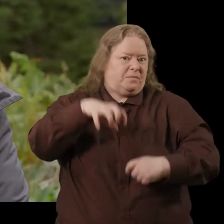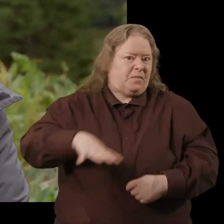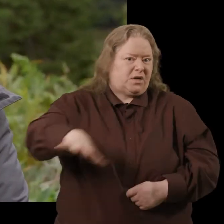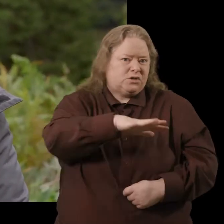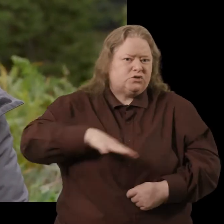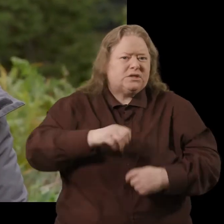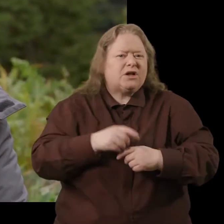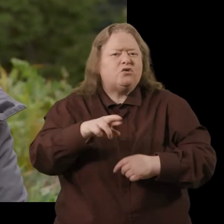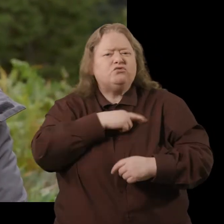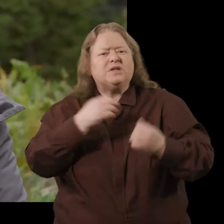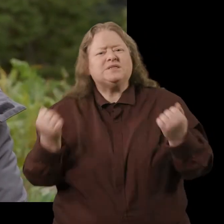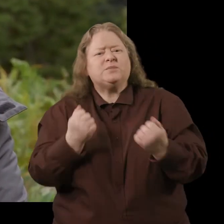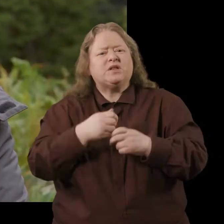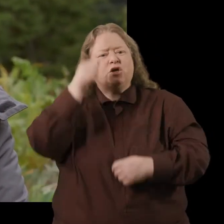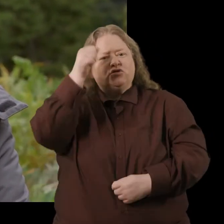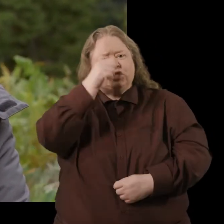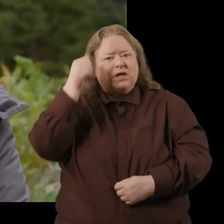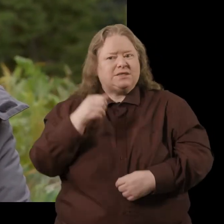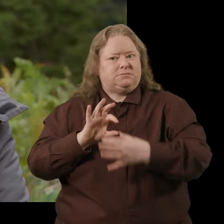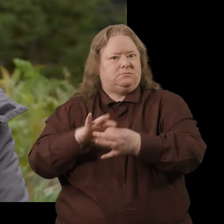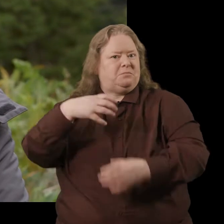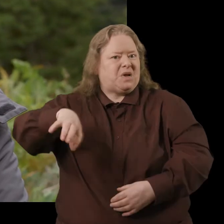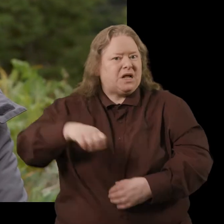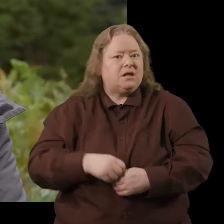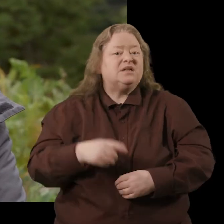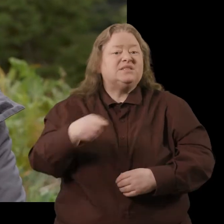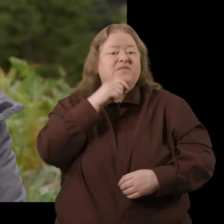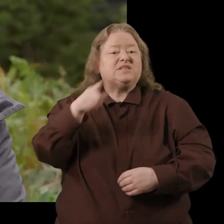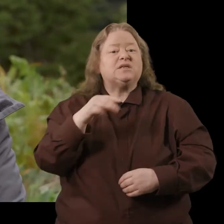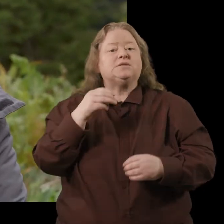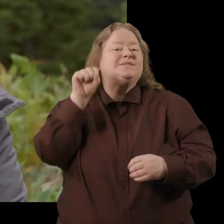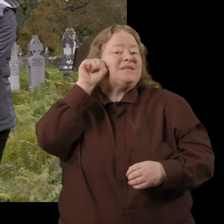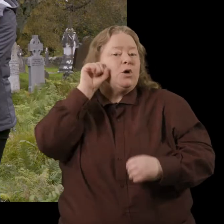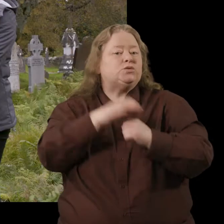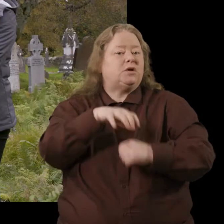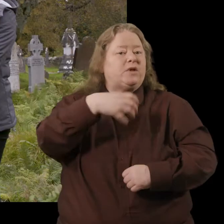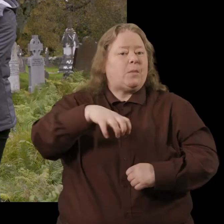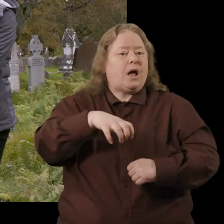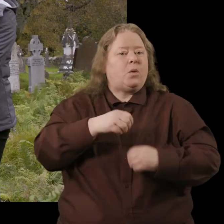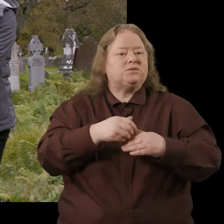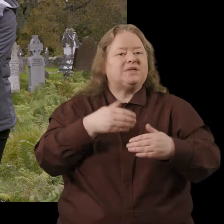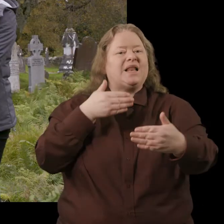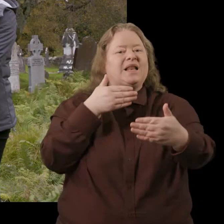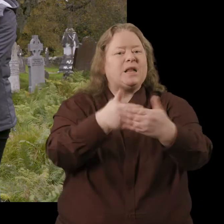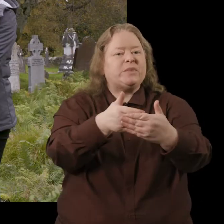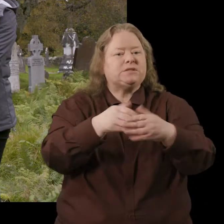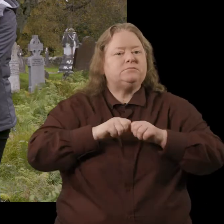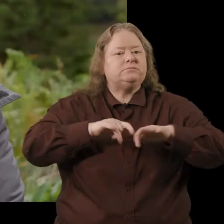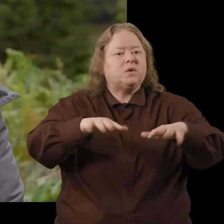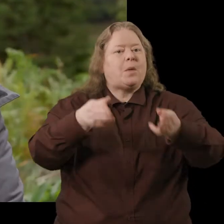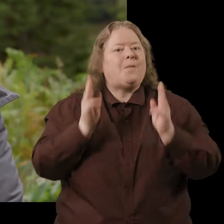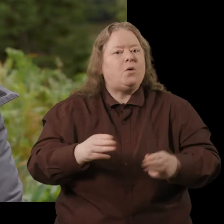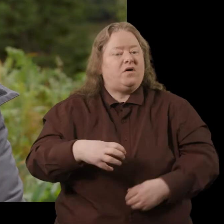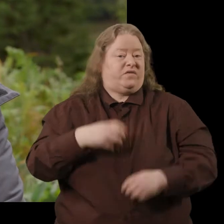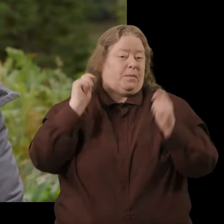that Christianity was here as well. Absolutely, and they say that the sound of the bell was the limit of the power of the monastery,